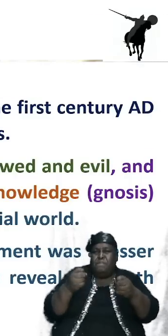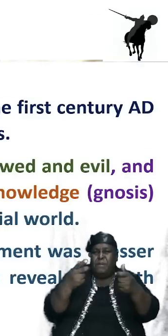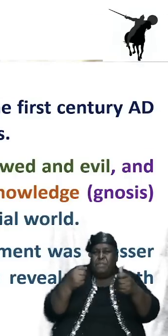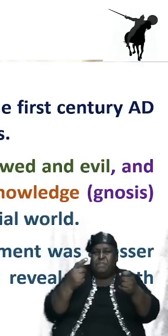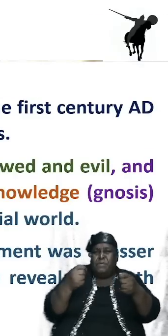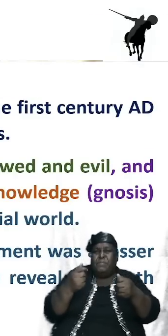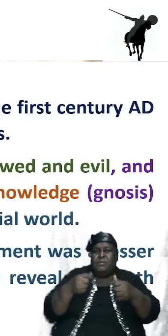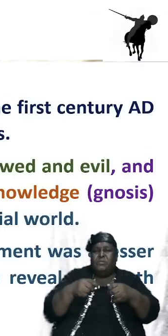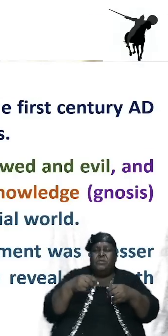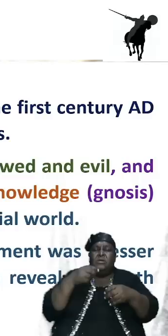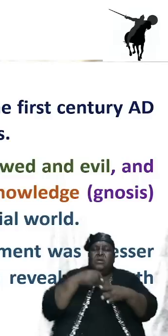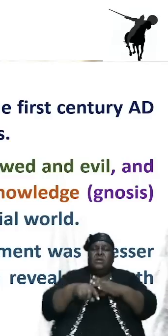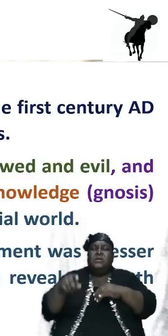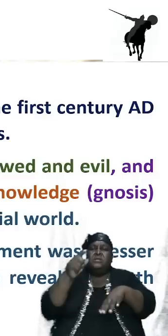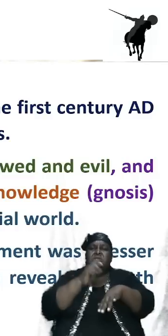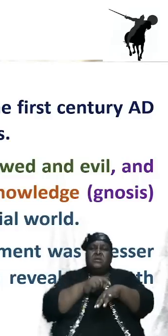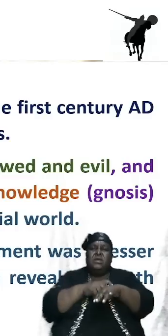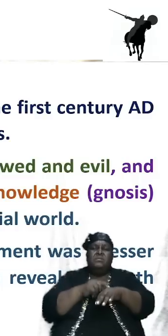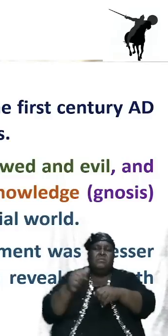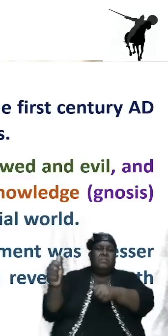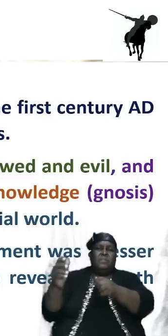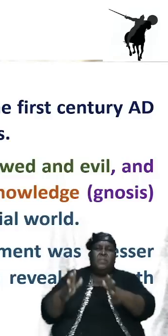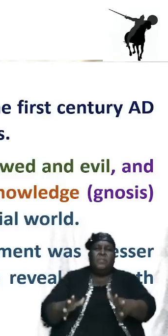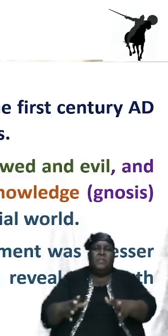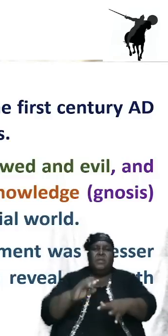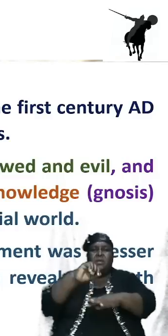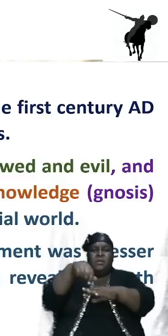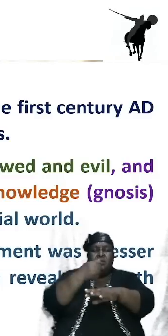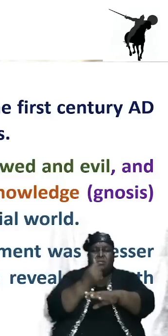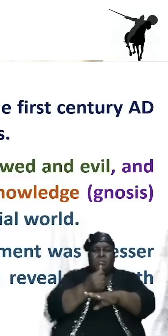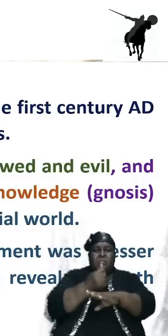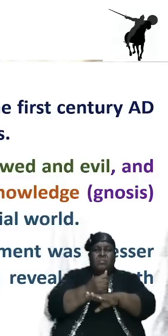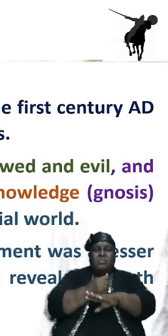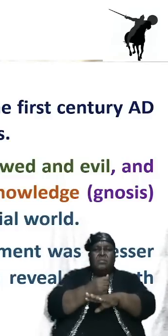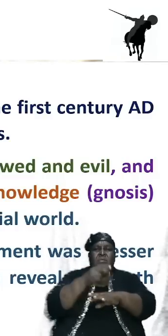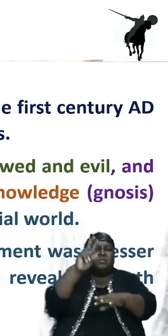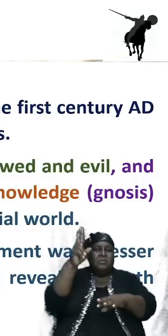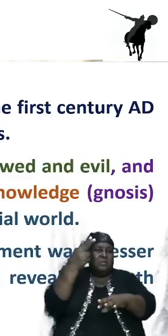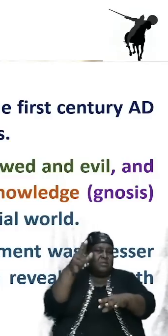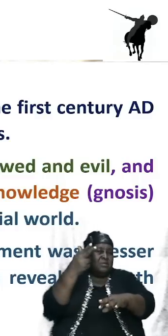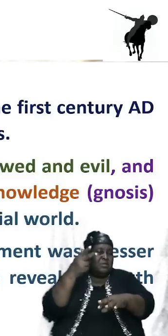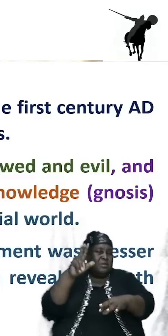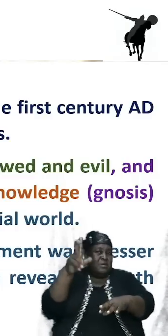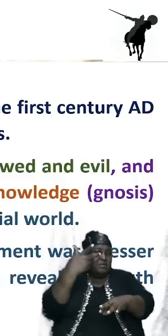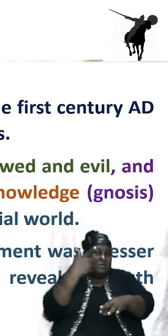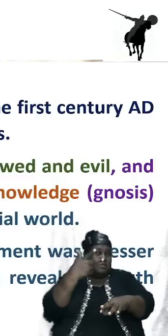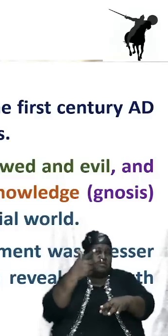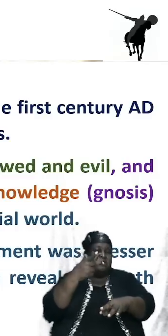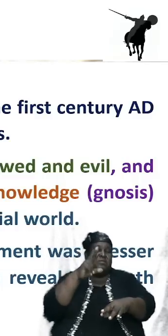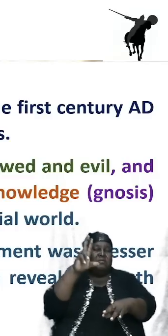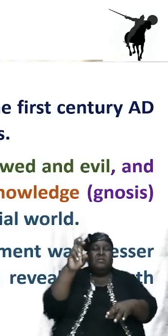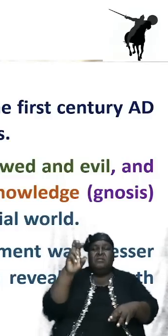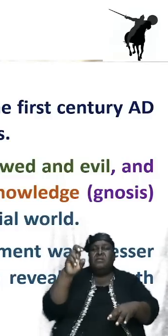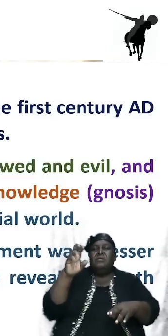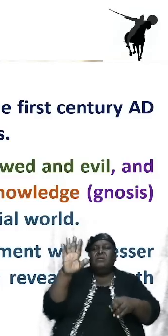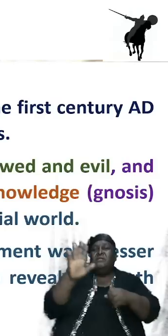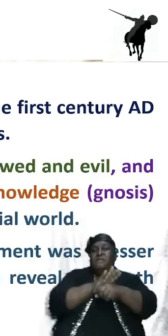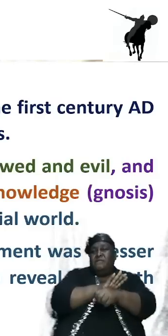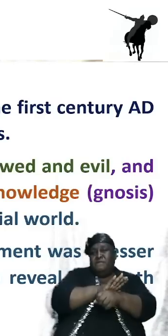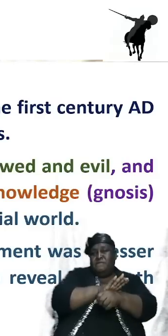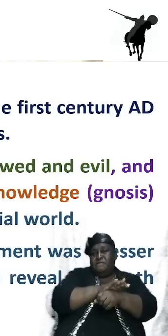the apostles, amen, it was being developed. And by the second, third century, it was full